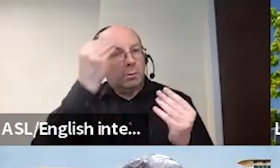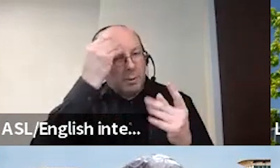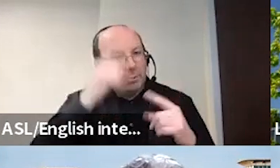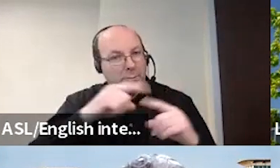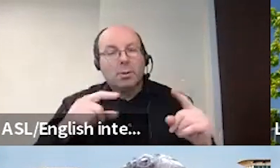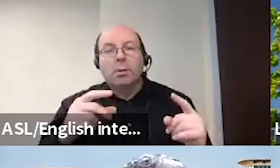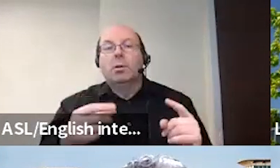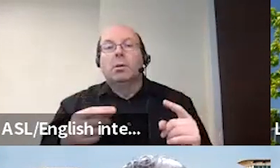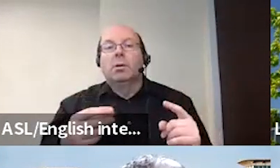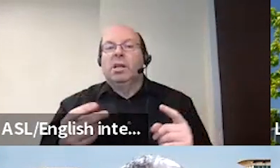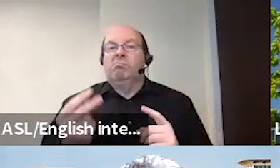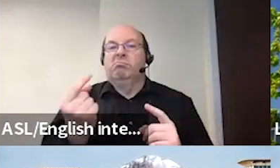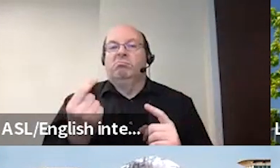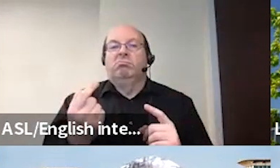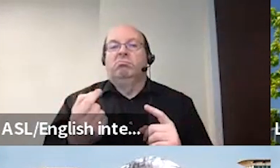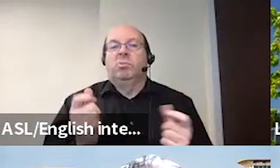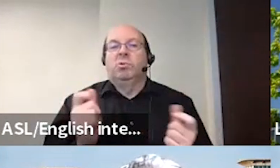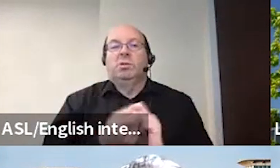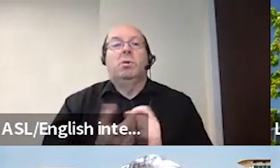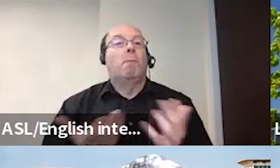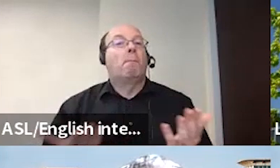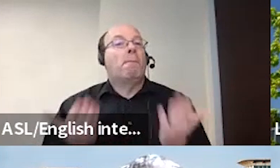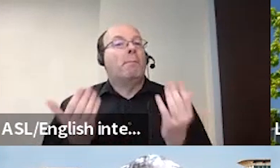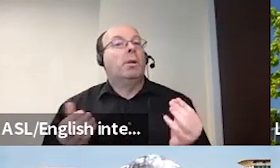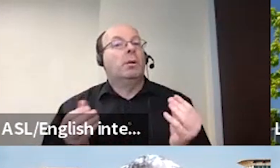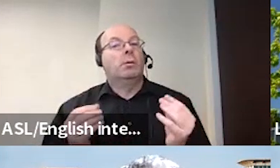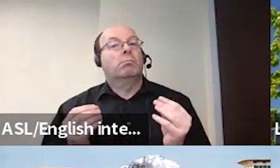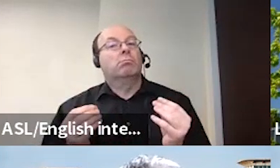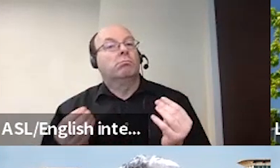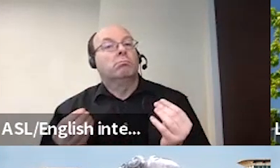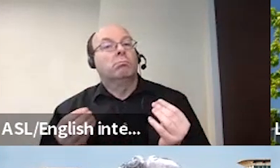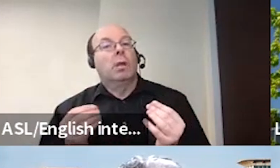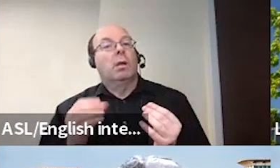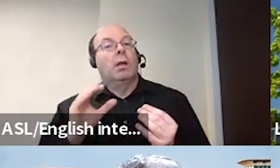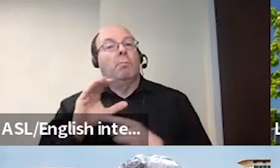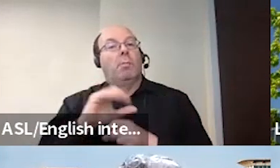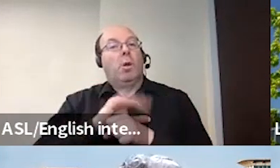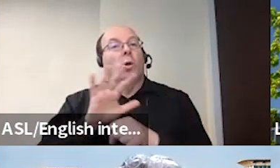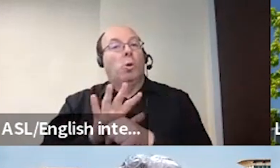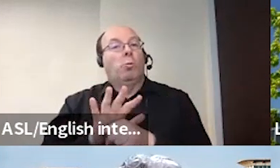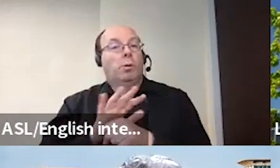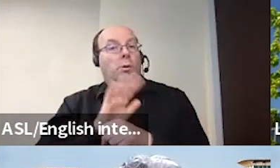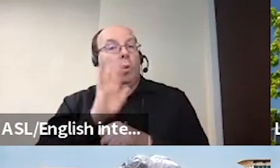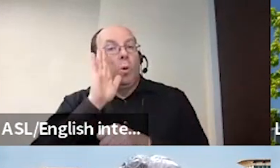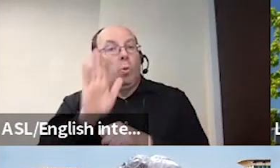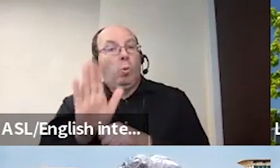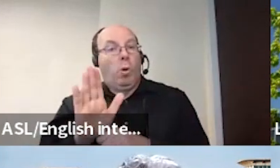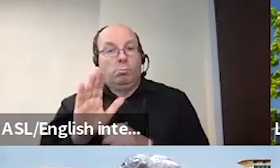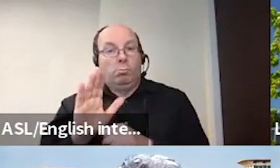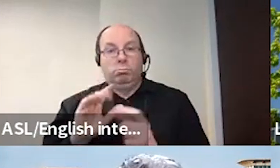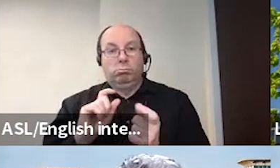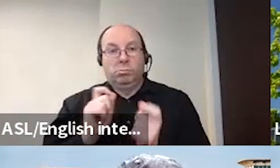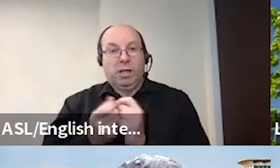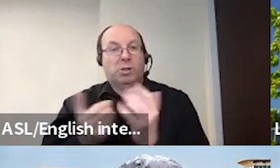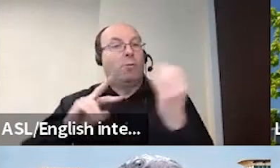could mutate again. It could become where more folks are winding up in the hospital. So basically every week we look at those metrics and we make